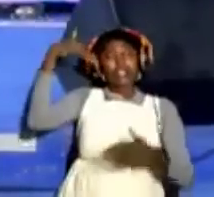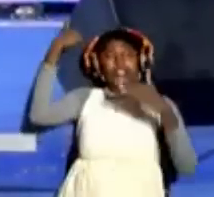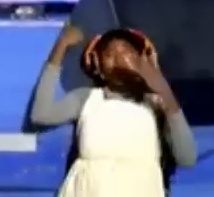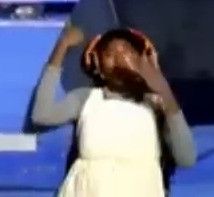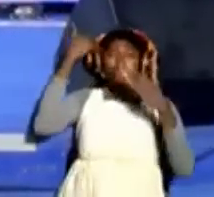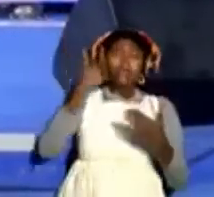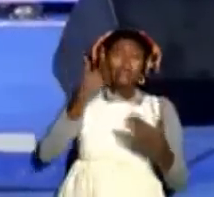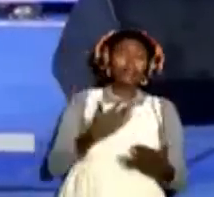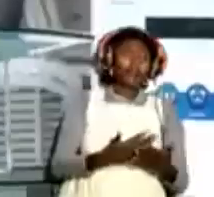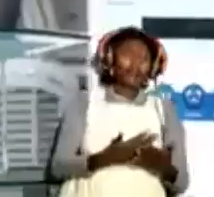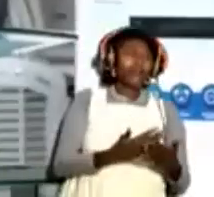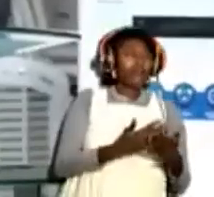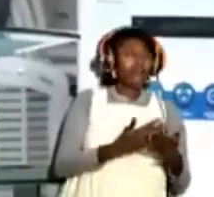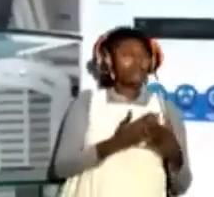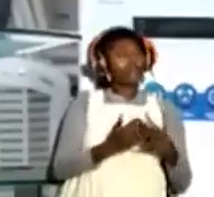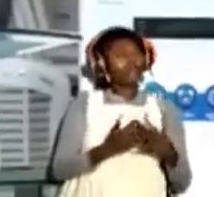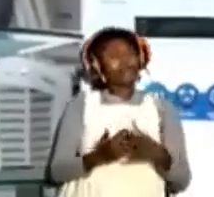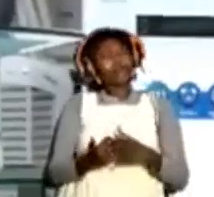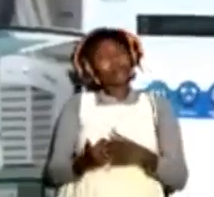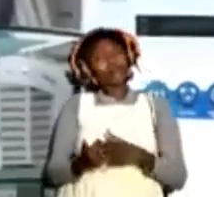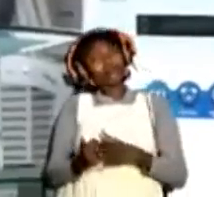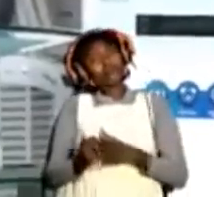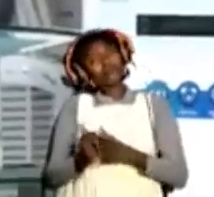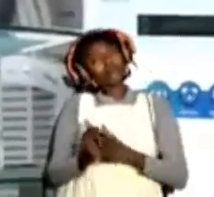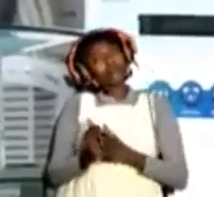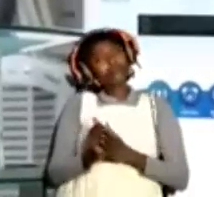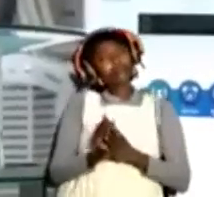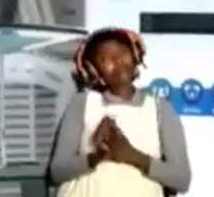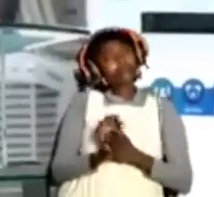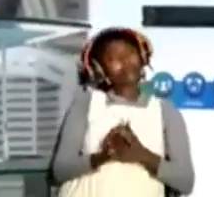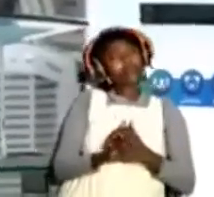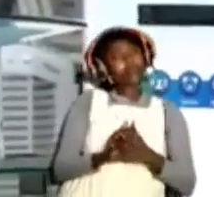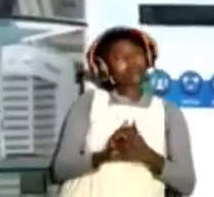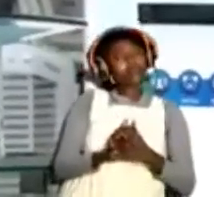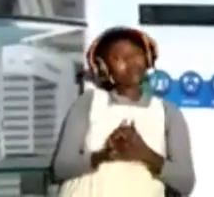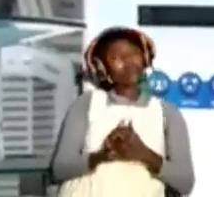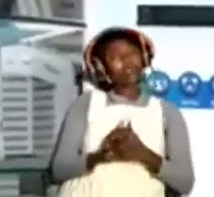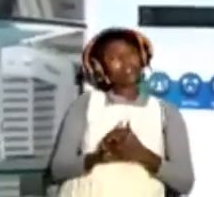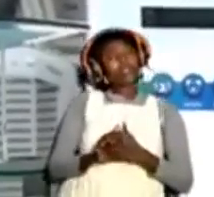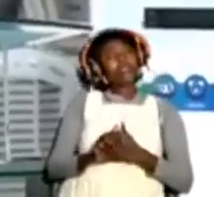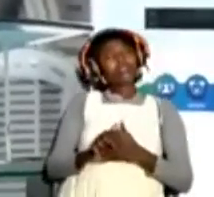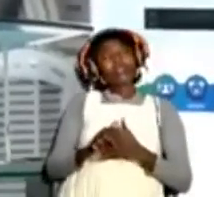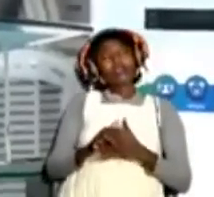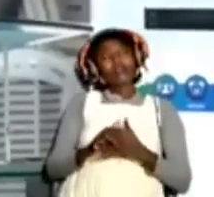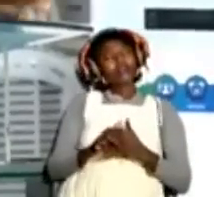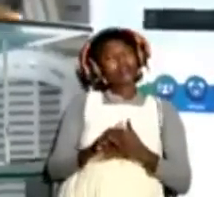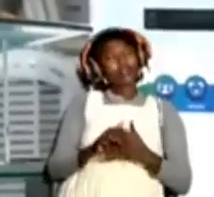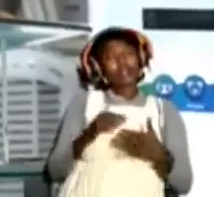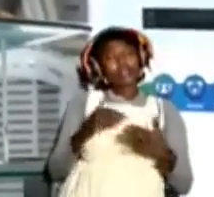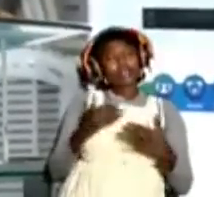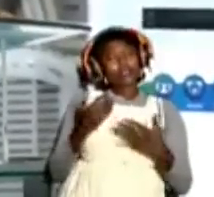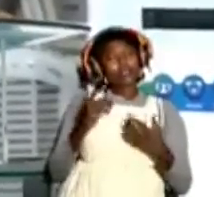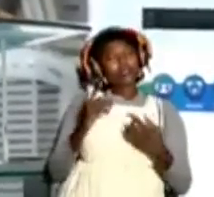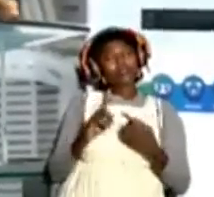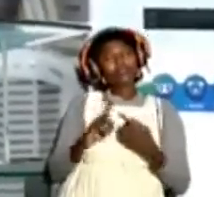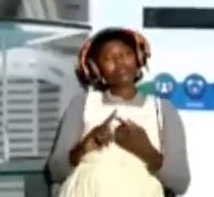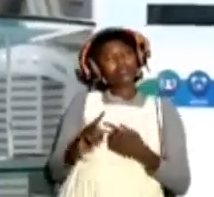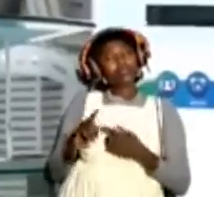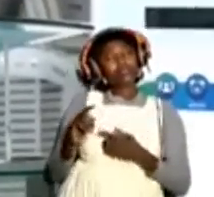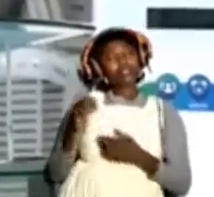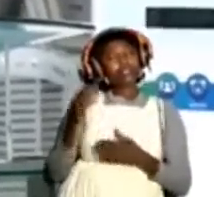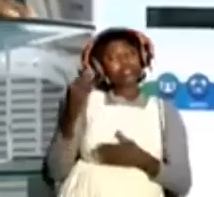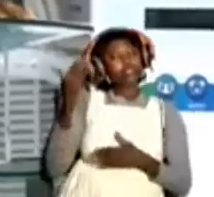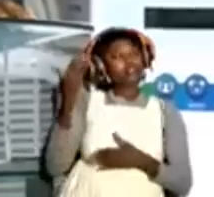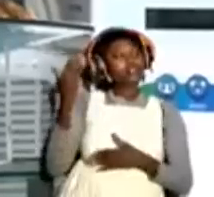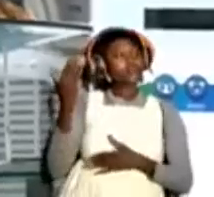thee. In though it be across thy rest, is